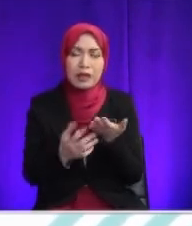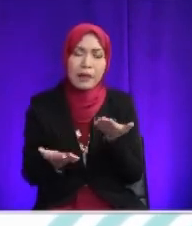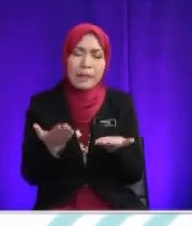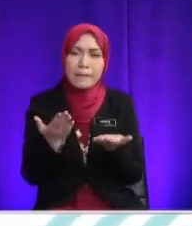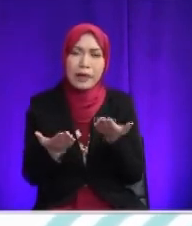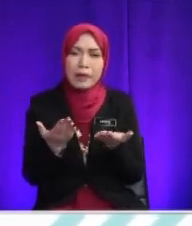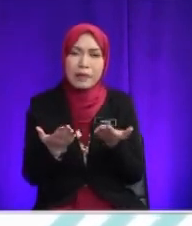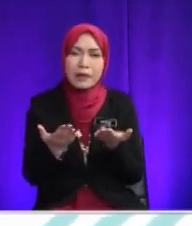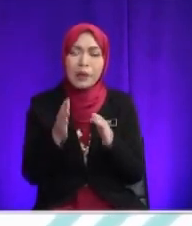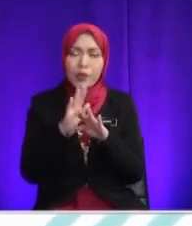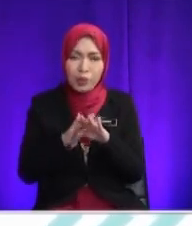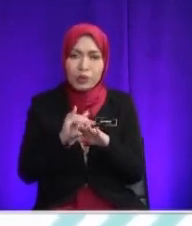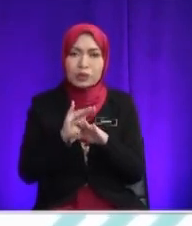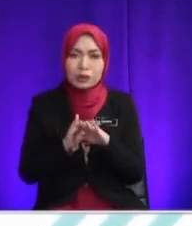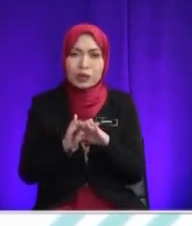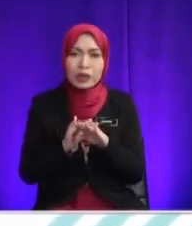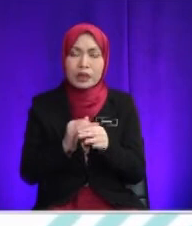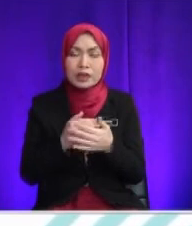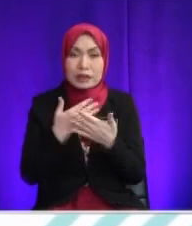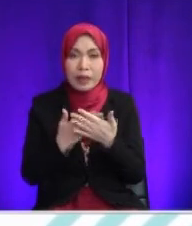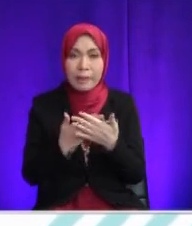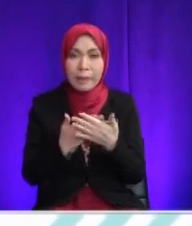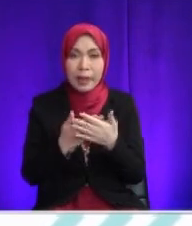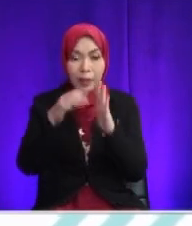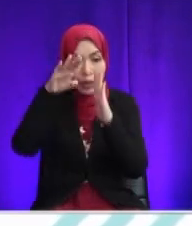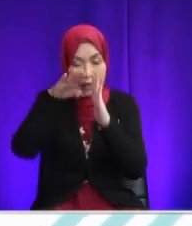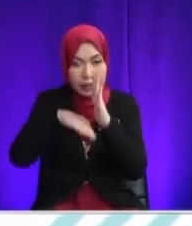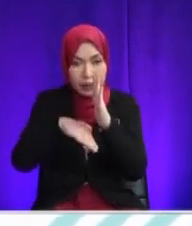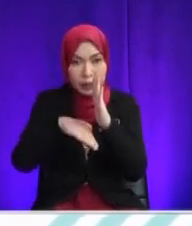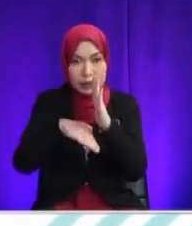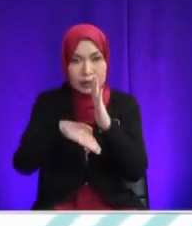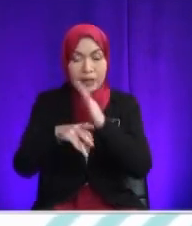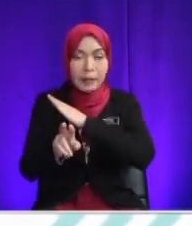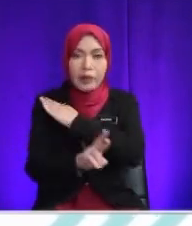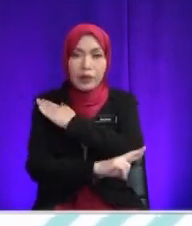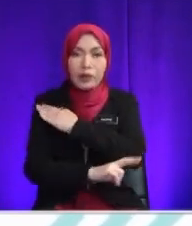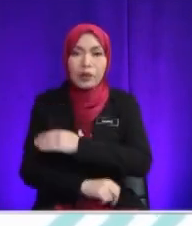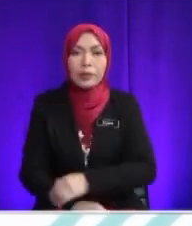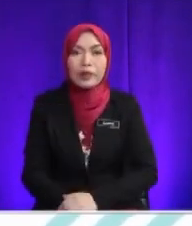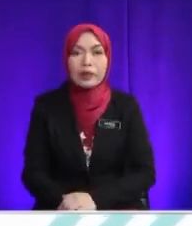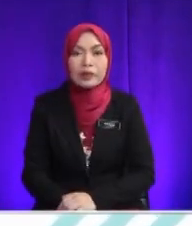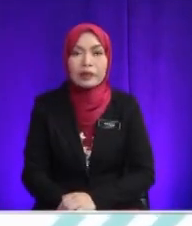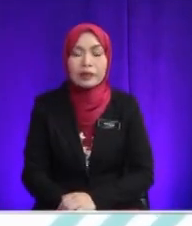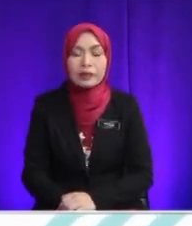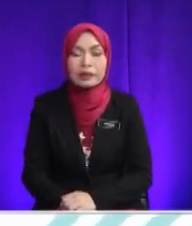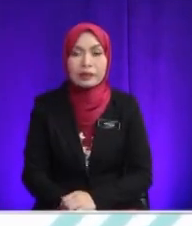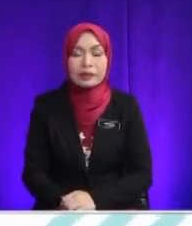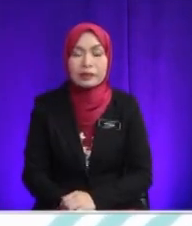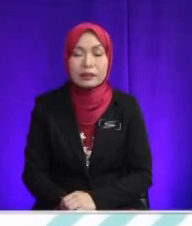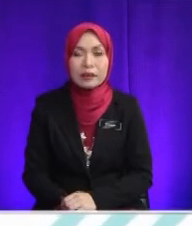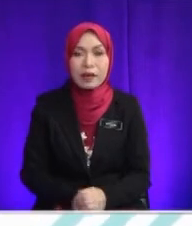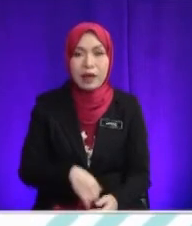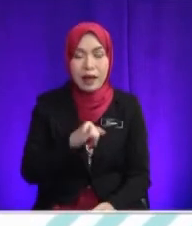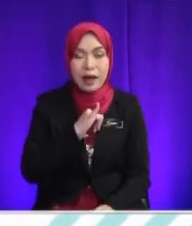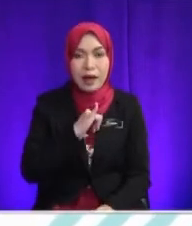years. Okay, so let's see. Yes, that is the point. I'm sure they will reconsider the sentence. I expect it